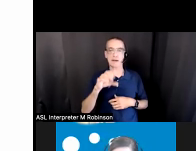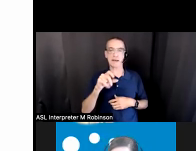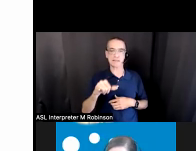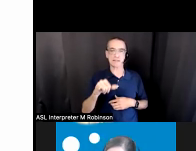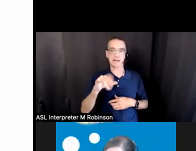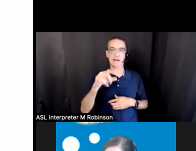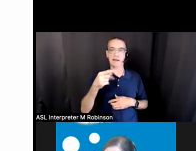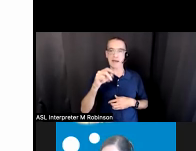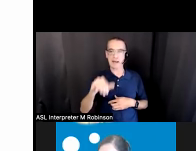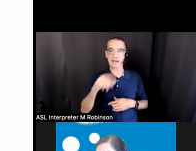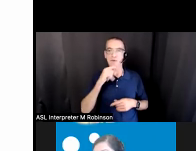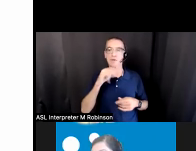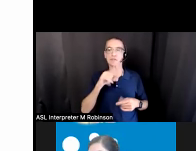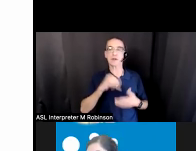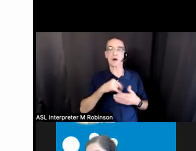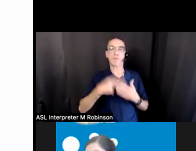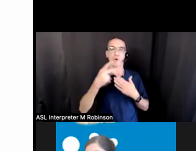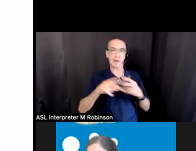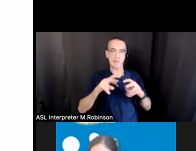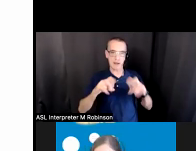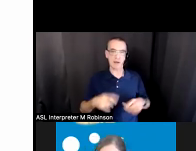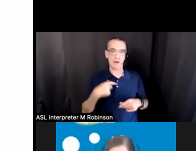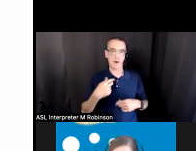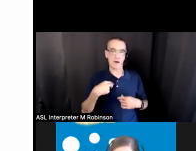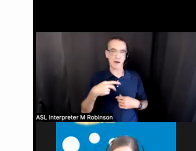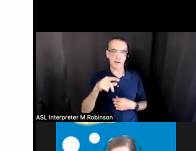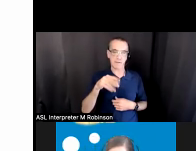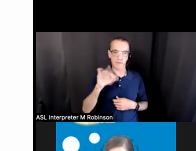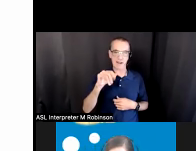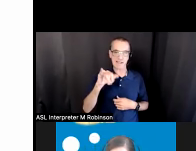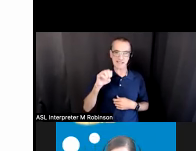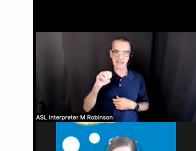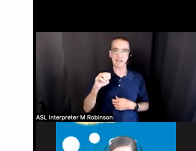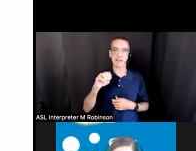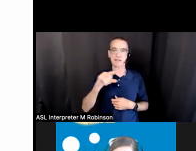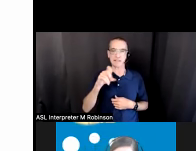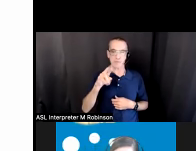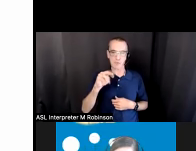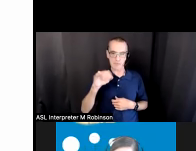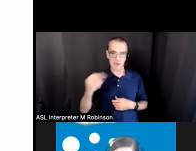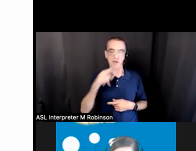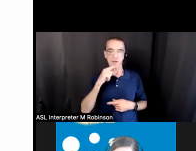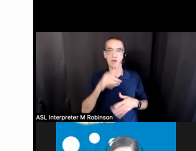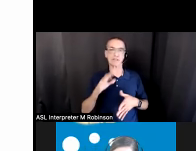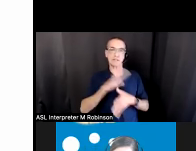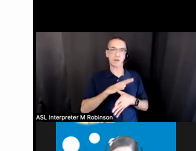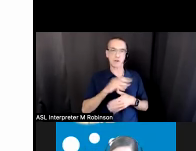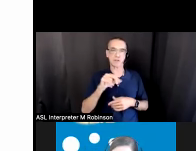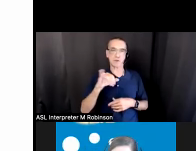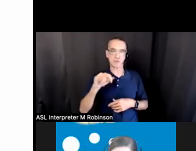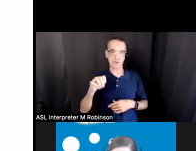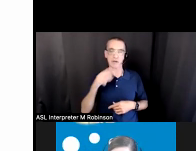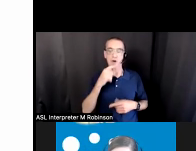senior program analyst, and we have Francie Zimmerman, our senior associate. They will be presenting today information